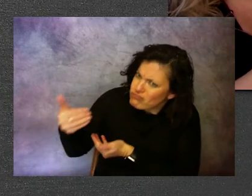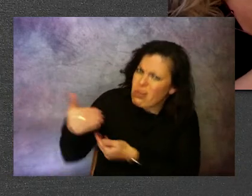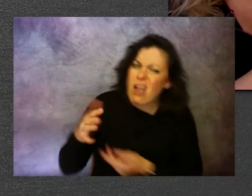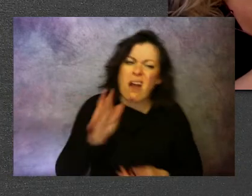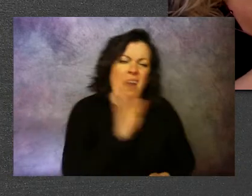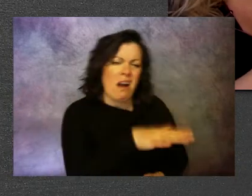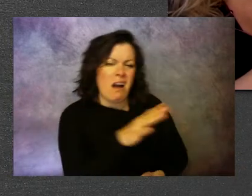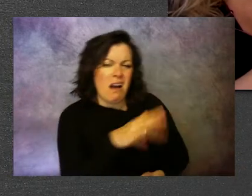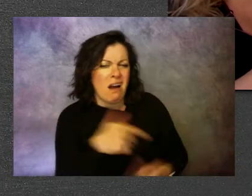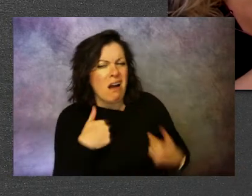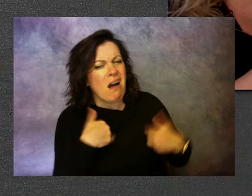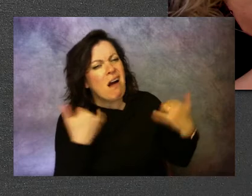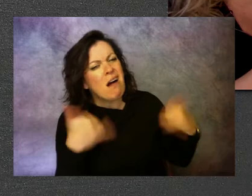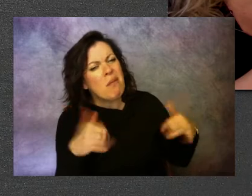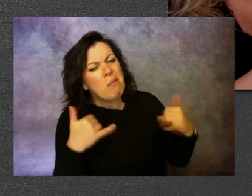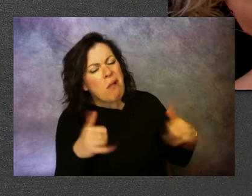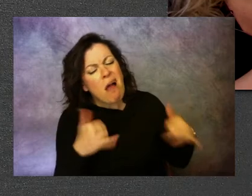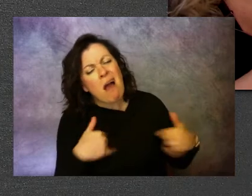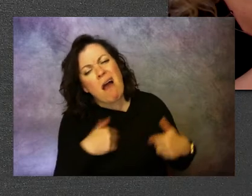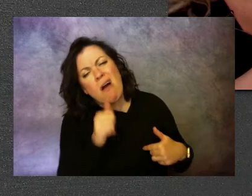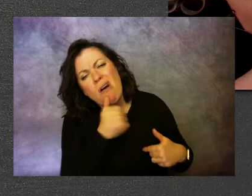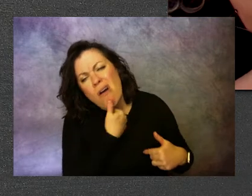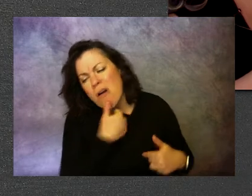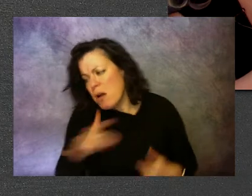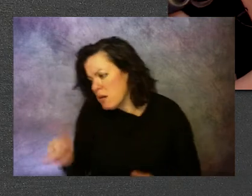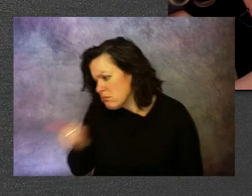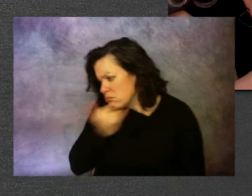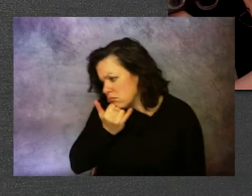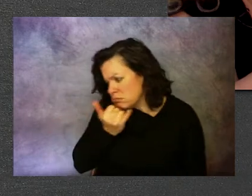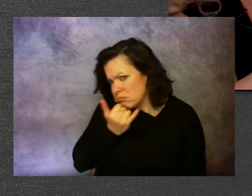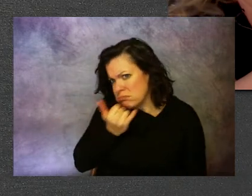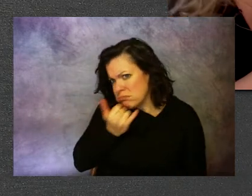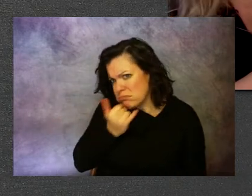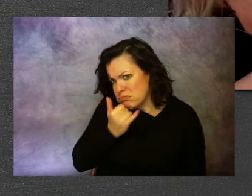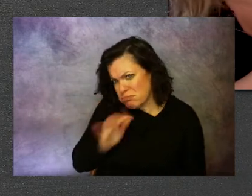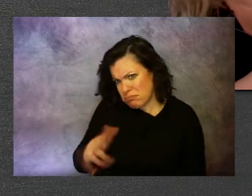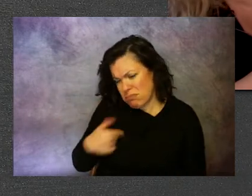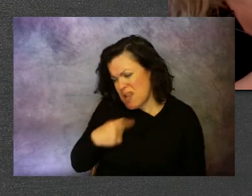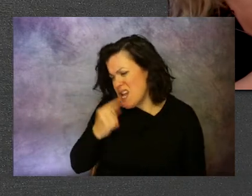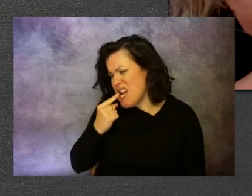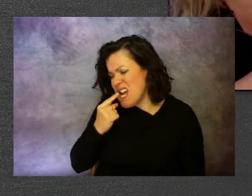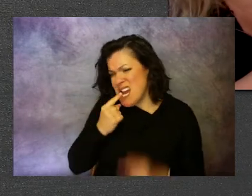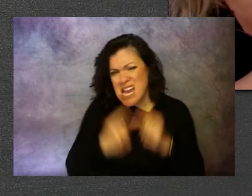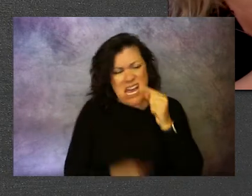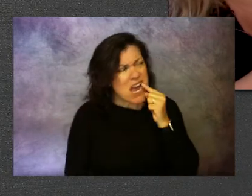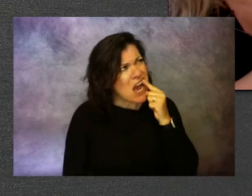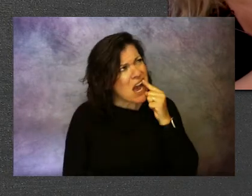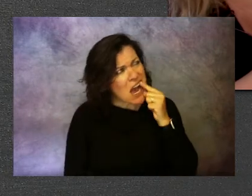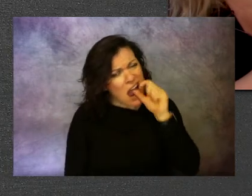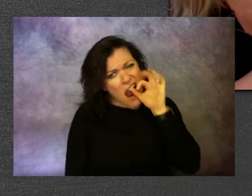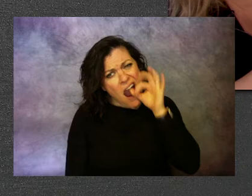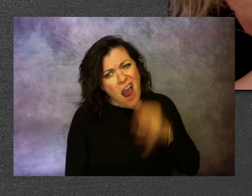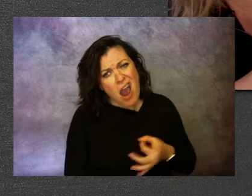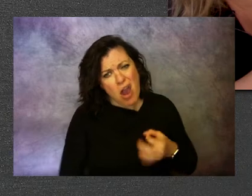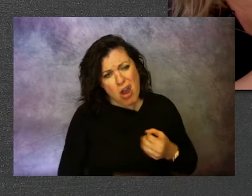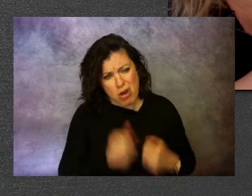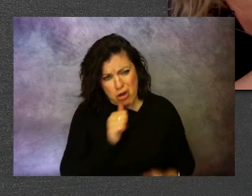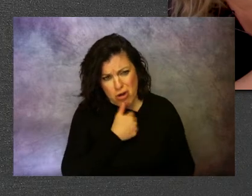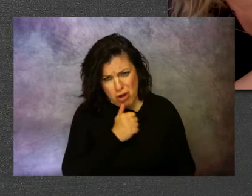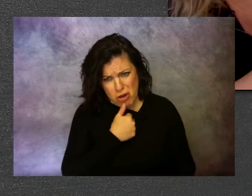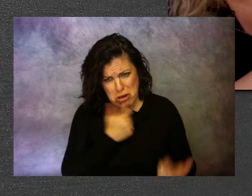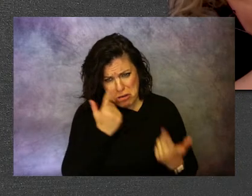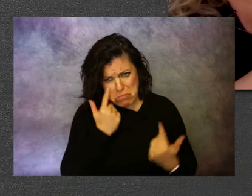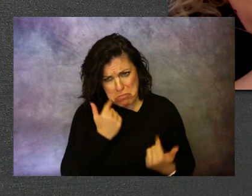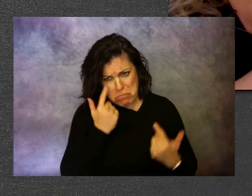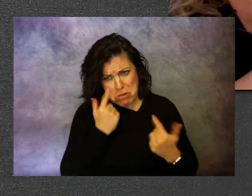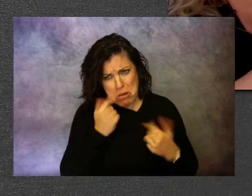floe. "What is the matter?" "My tusk hurts," Wilbur wailed. His whiskers